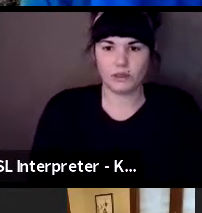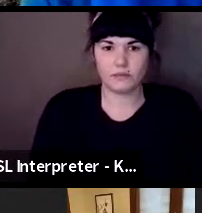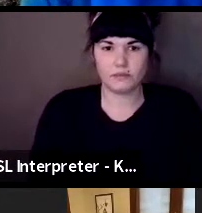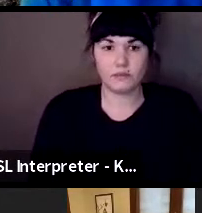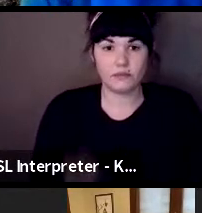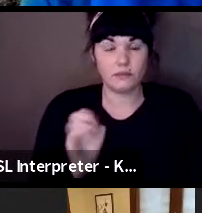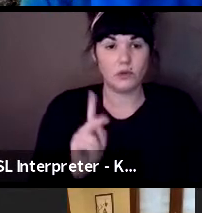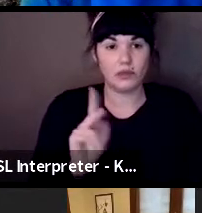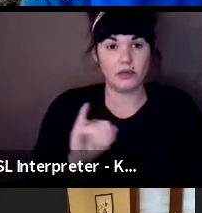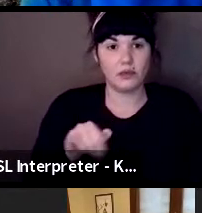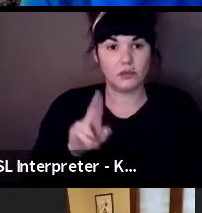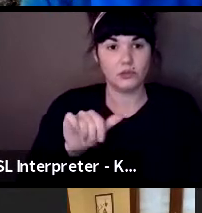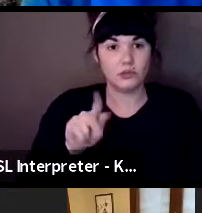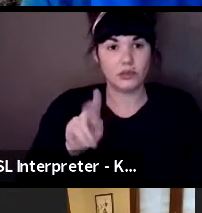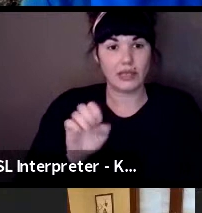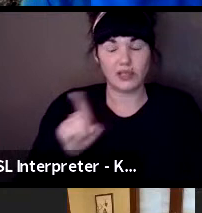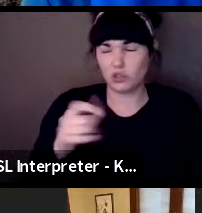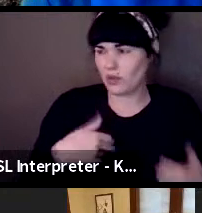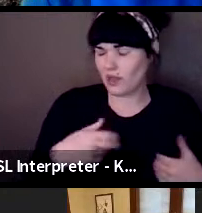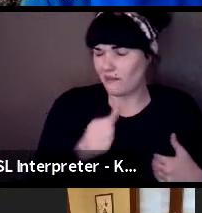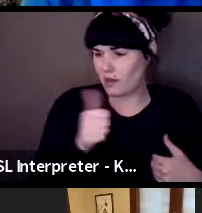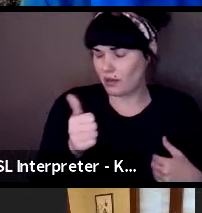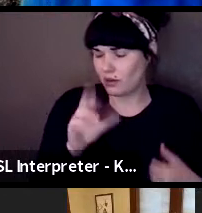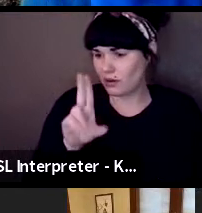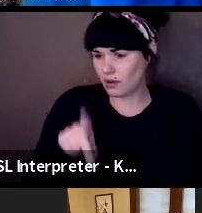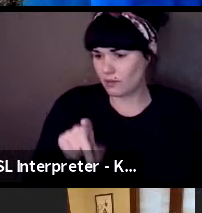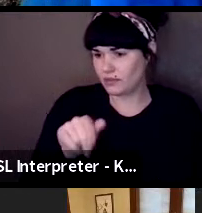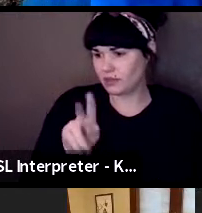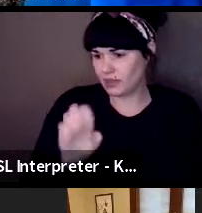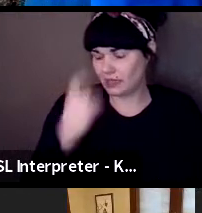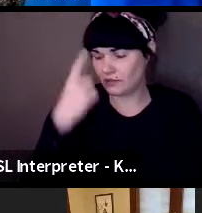Okay, Julianne, did you have any other updates for us?